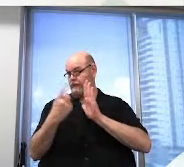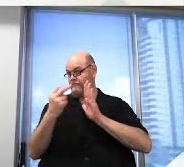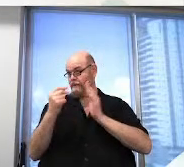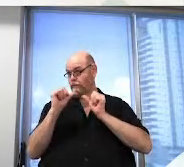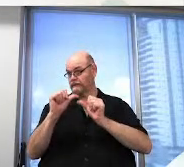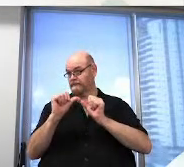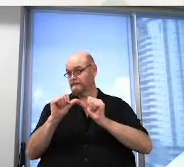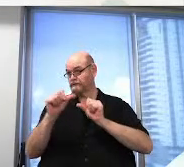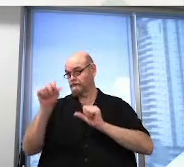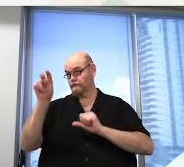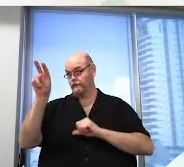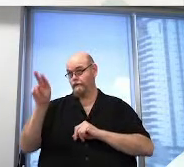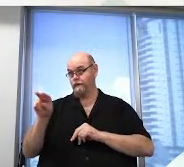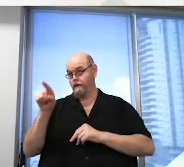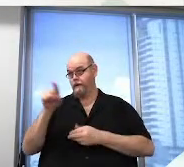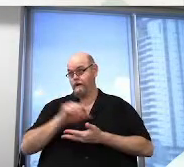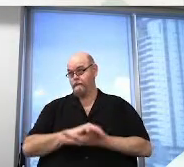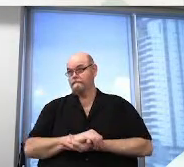and then we can continue.